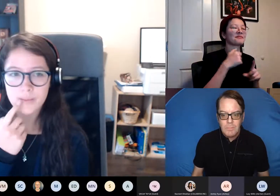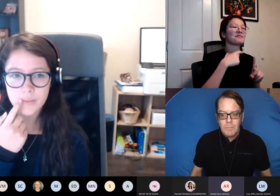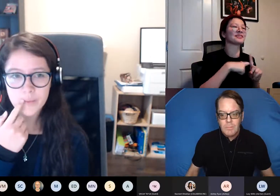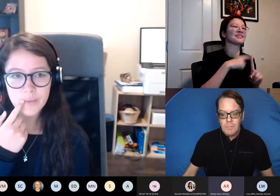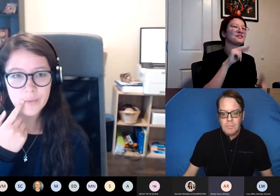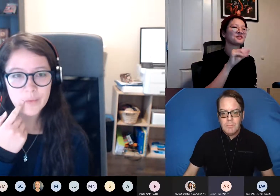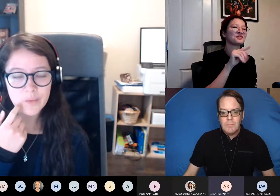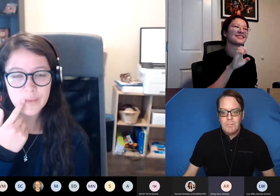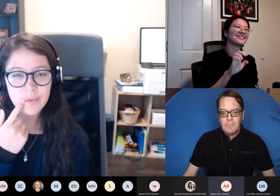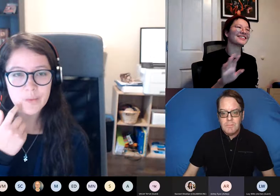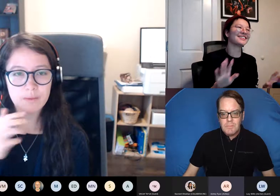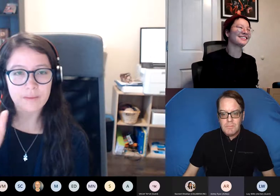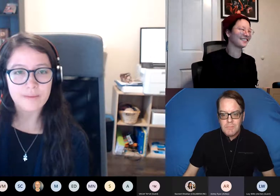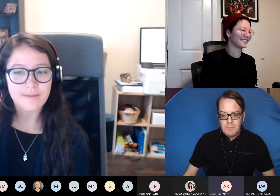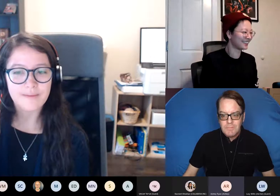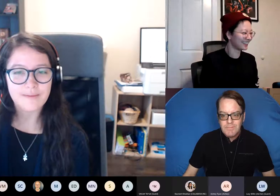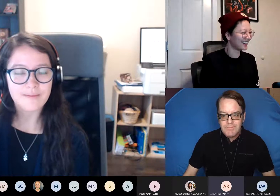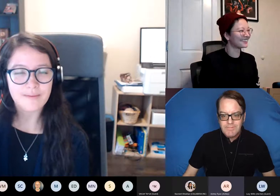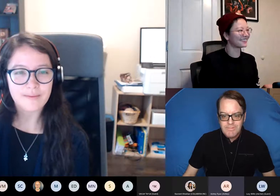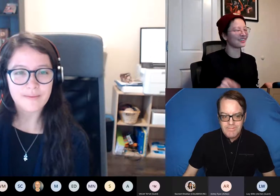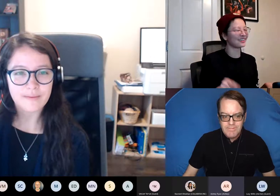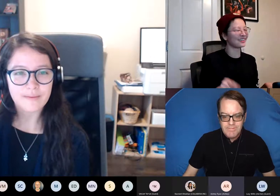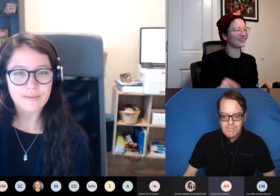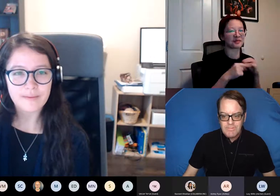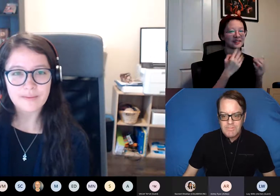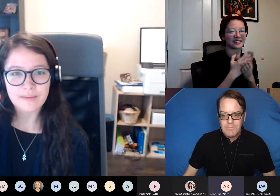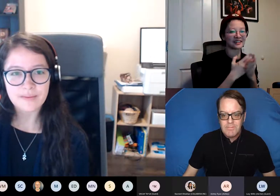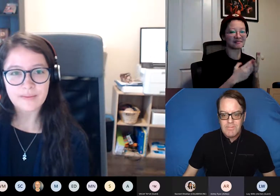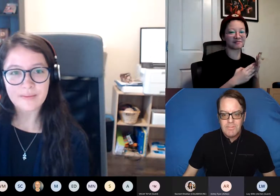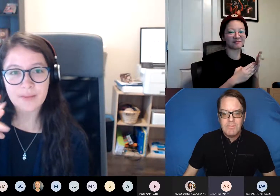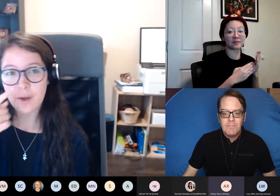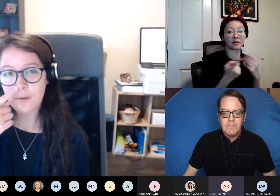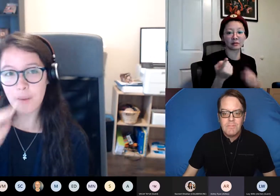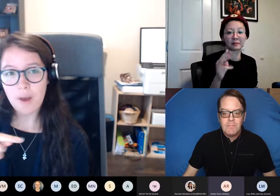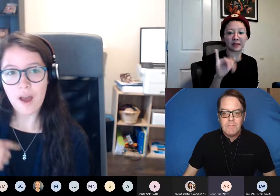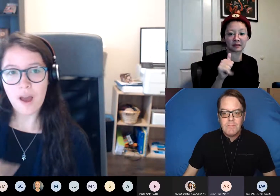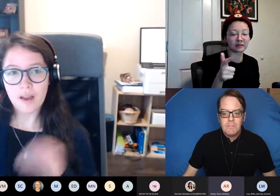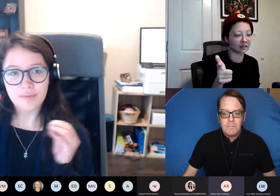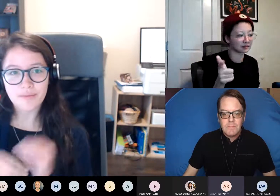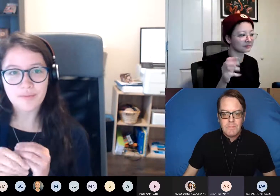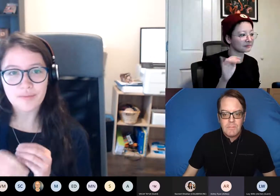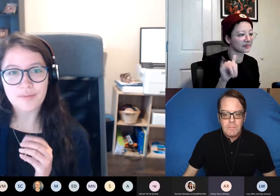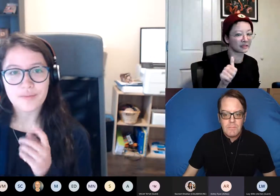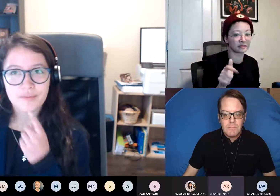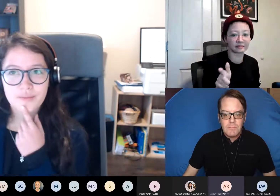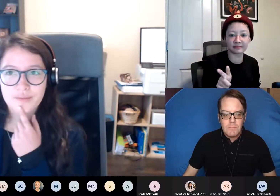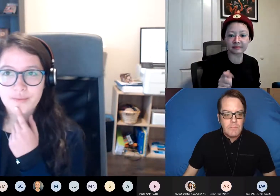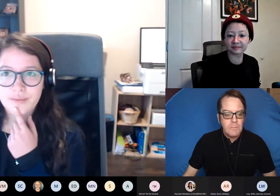So I will end my rant on a positive note. I want to talk about,